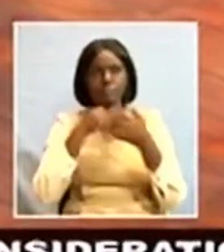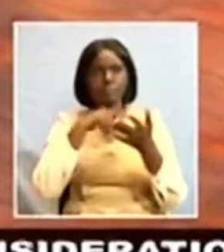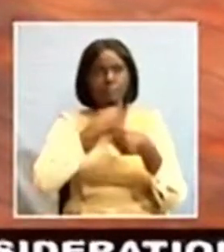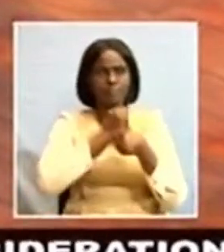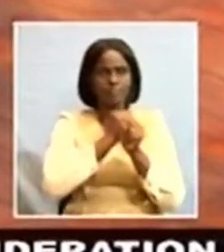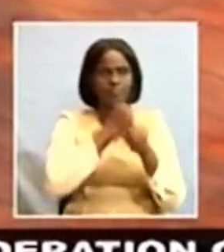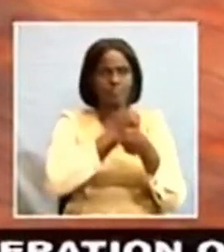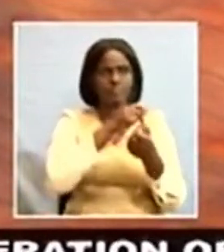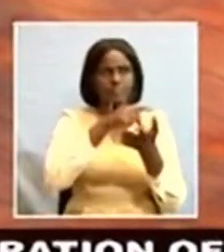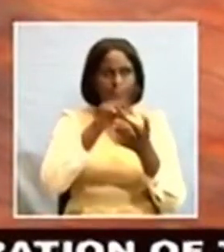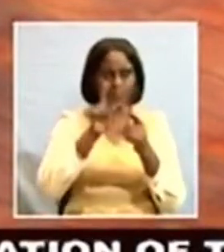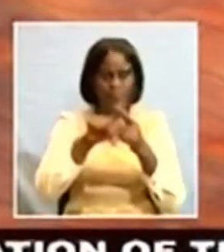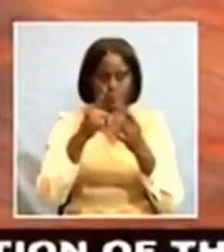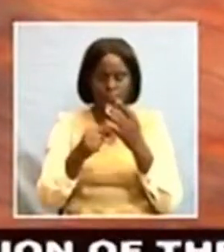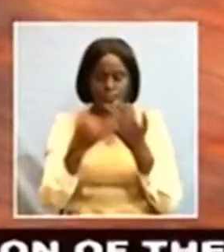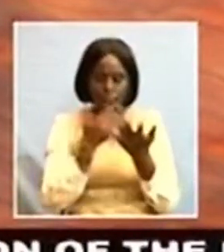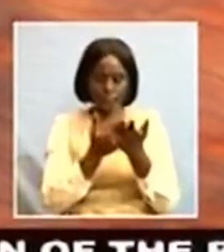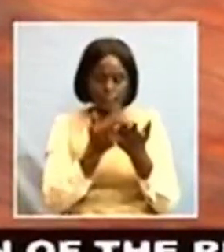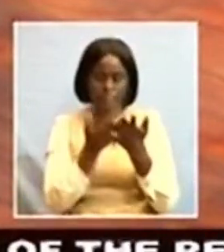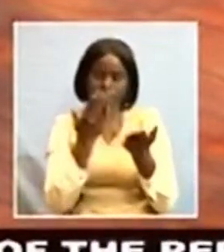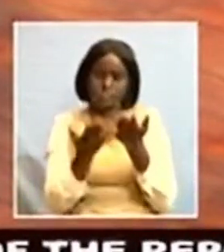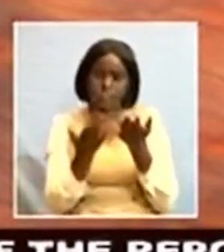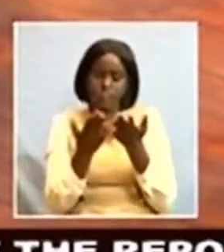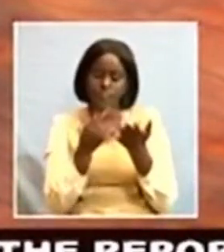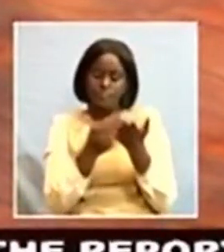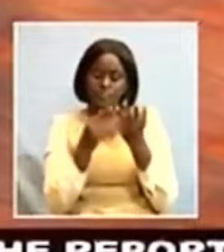payments. However, perhaps I